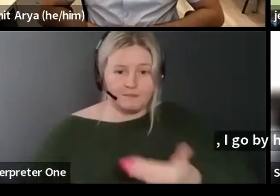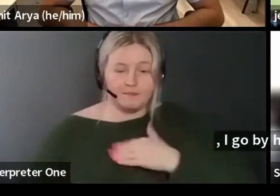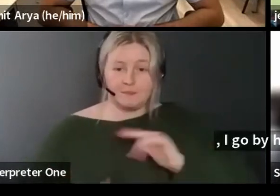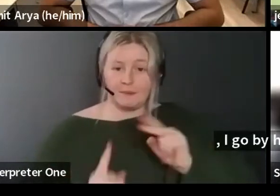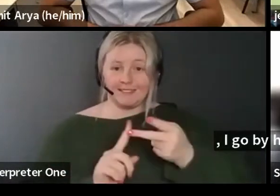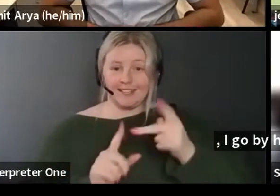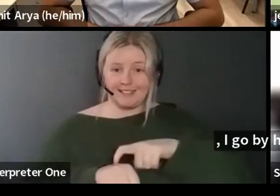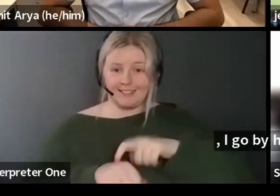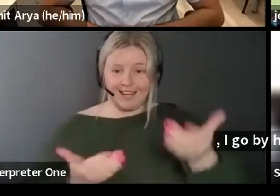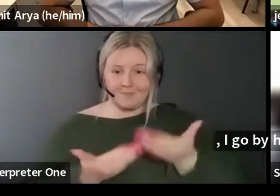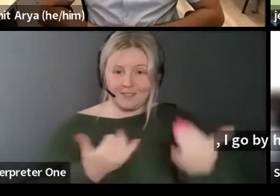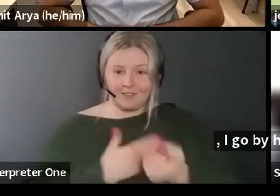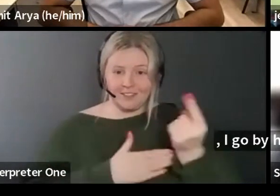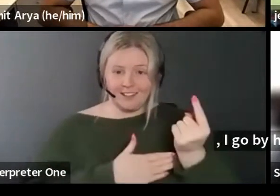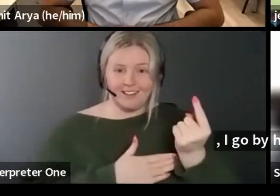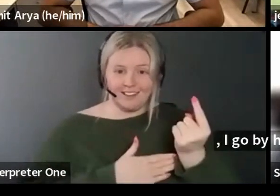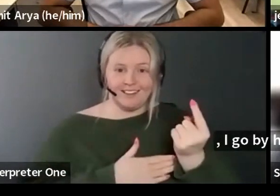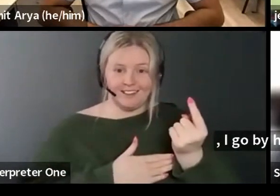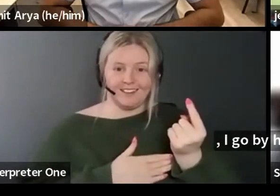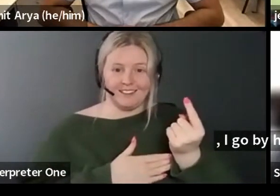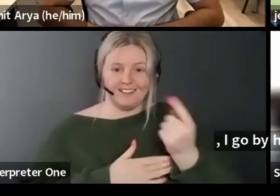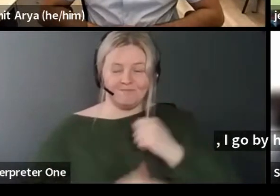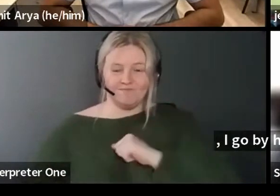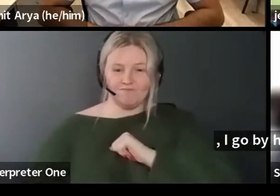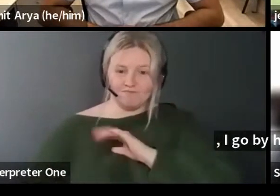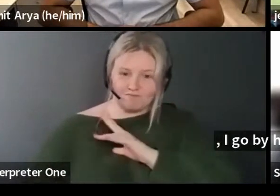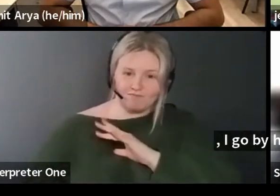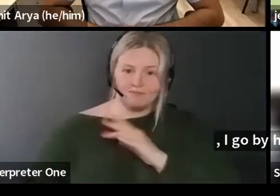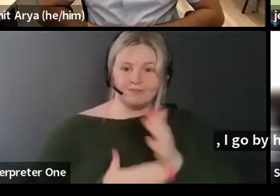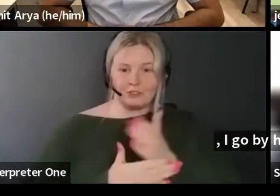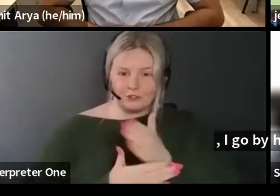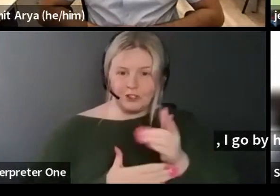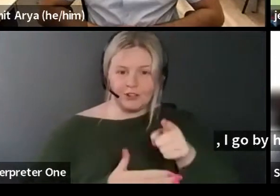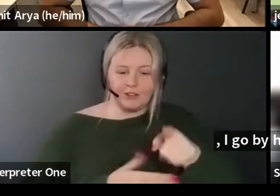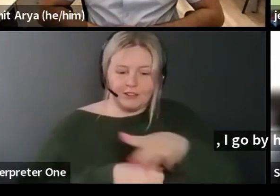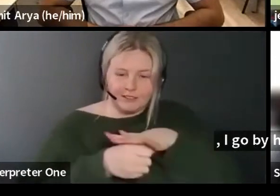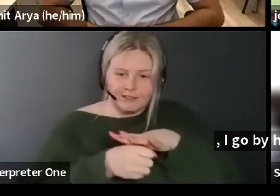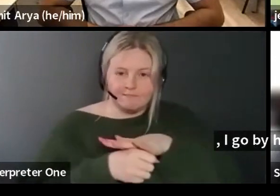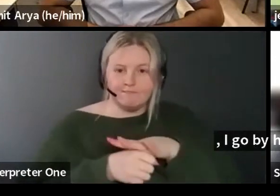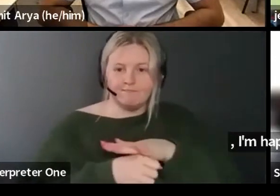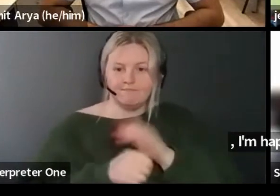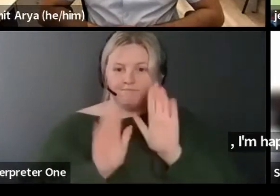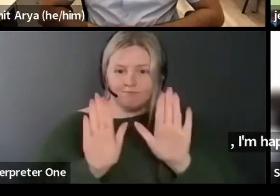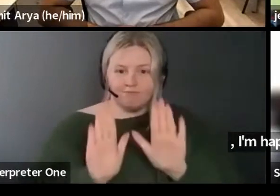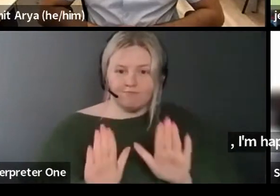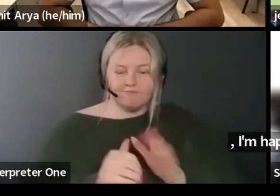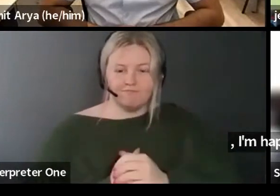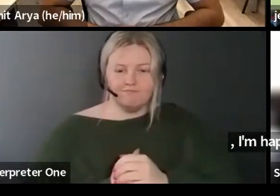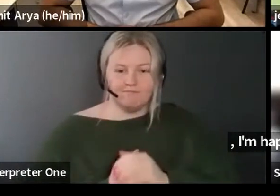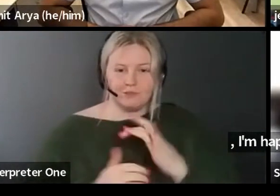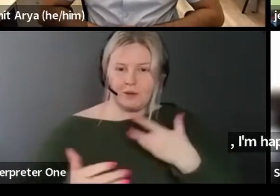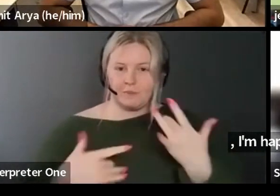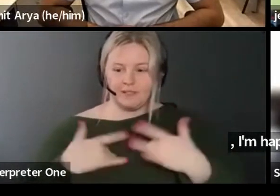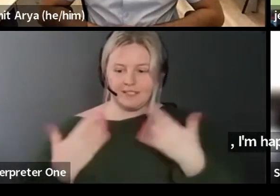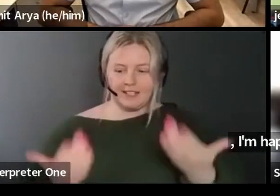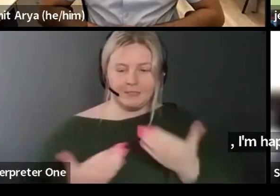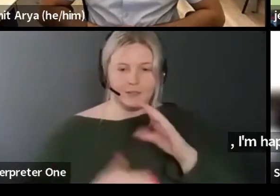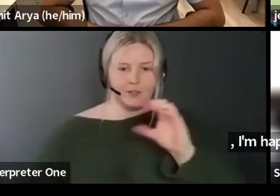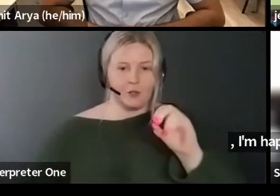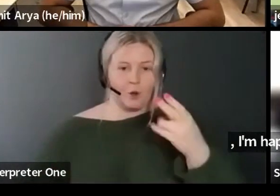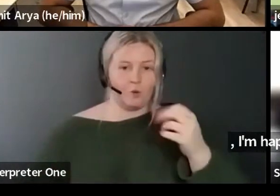the filibuster, and it is very cool to share this space with y'all always. So yeah, excited to be co-hosting